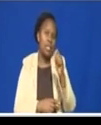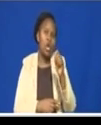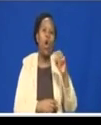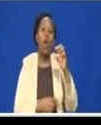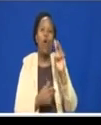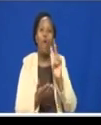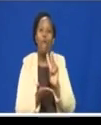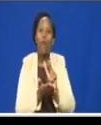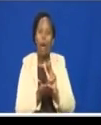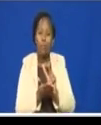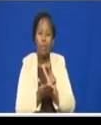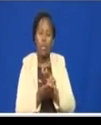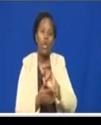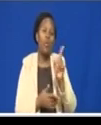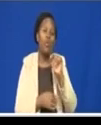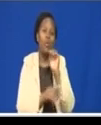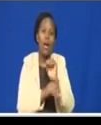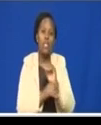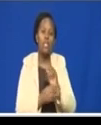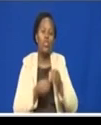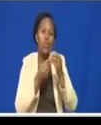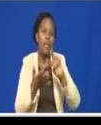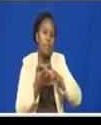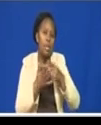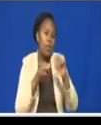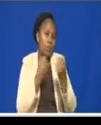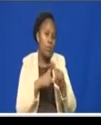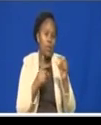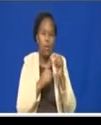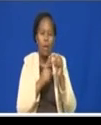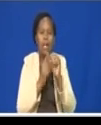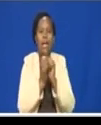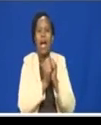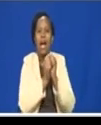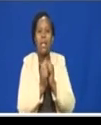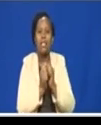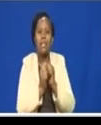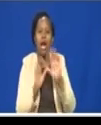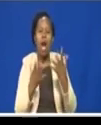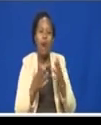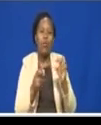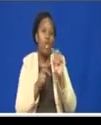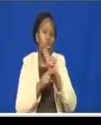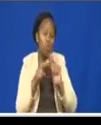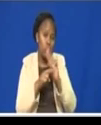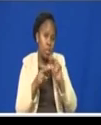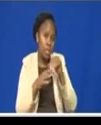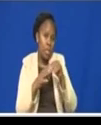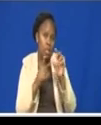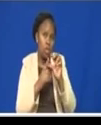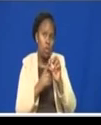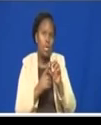Vocabulary, whereby you are asked to give the meaning of various words as used in the excerpt. Then